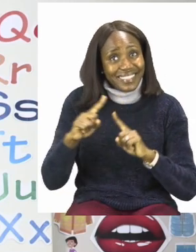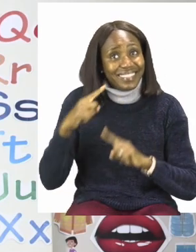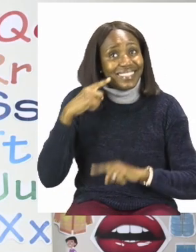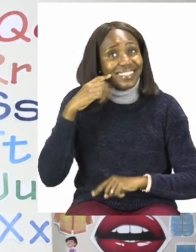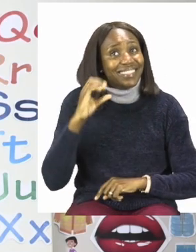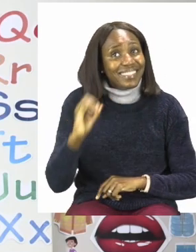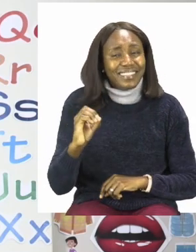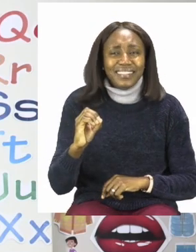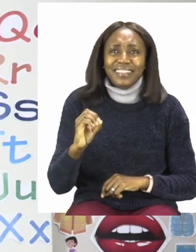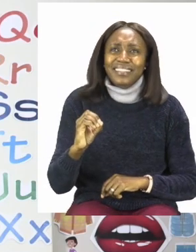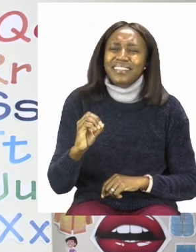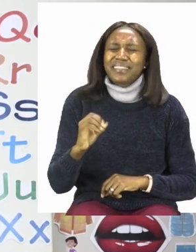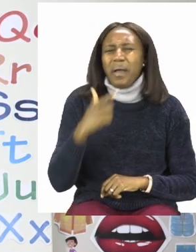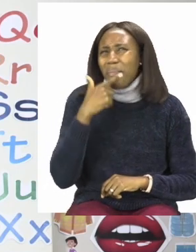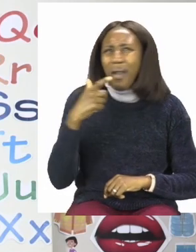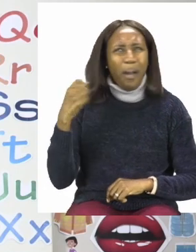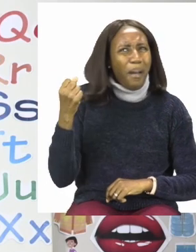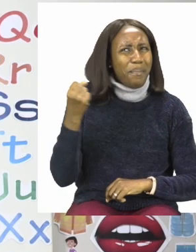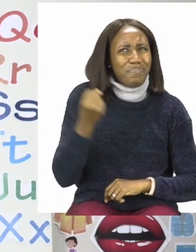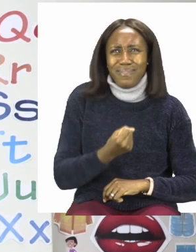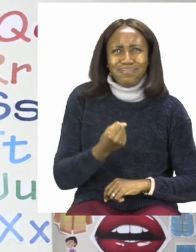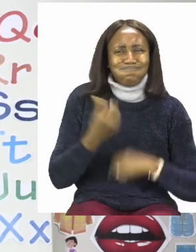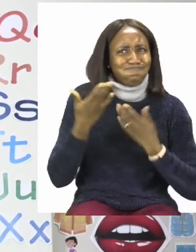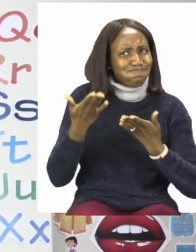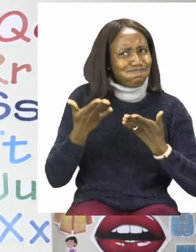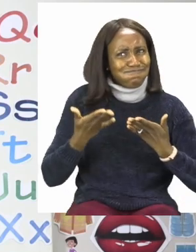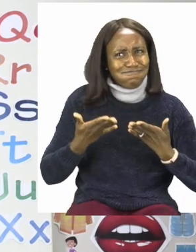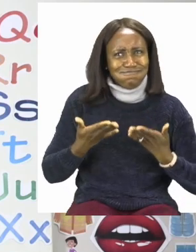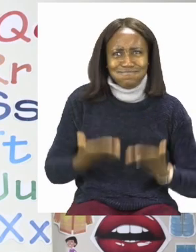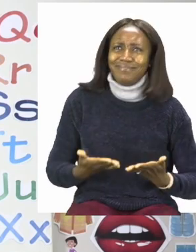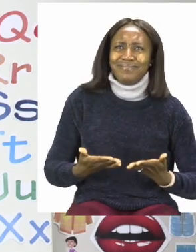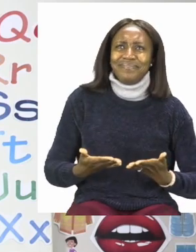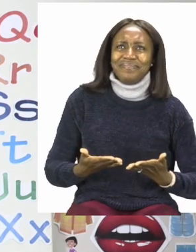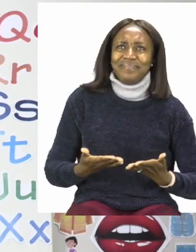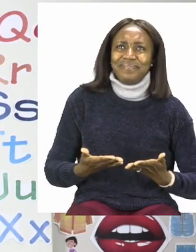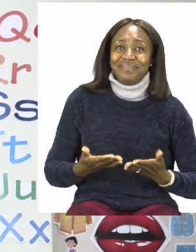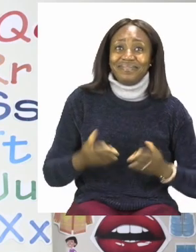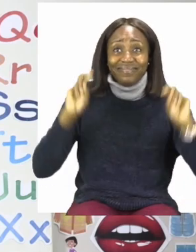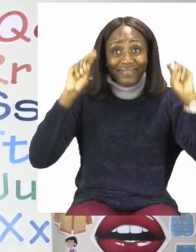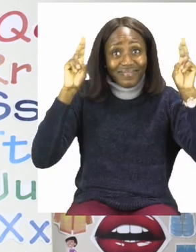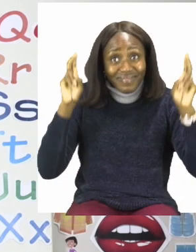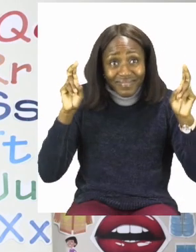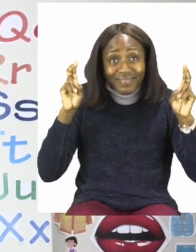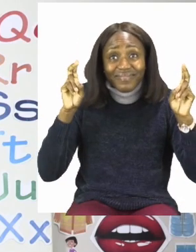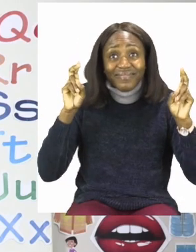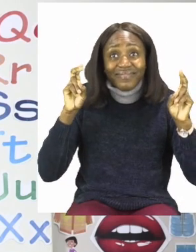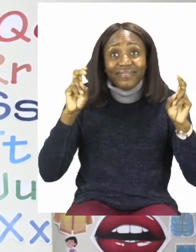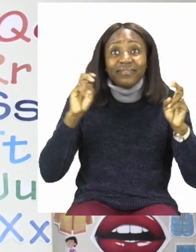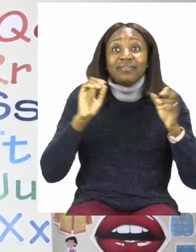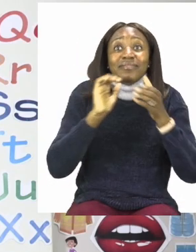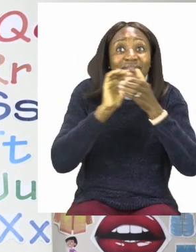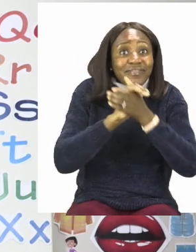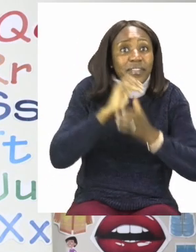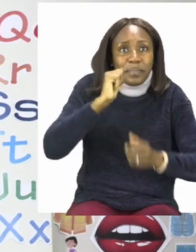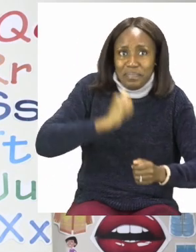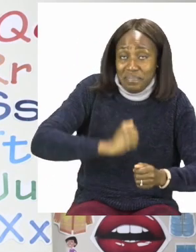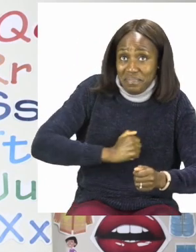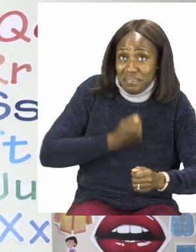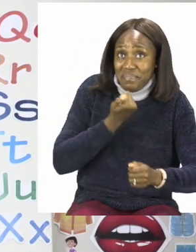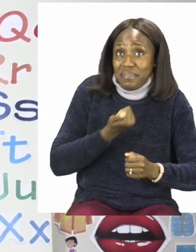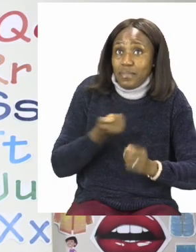Mutsa and thank you so much for joining me today. Our theme this week is My